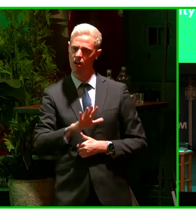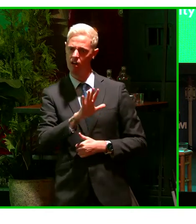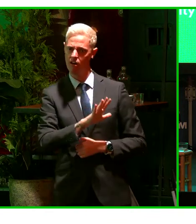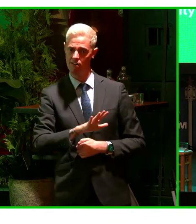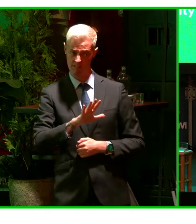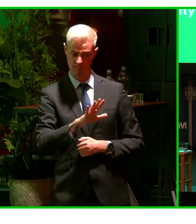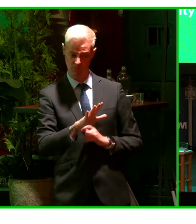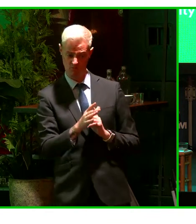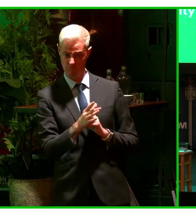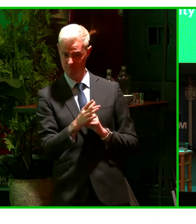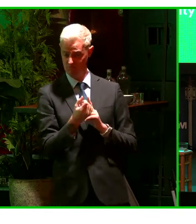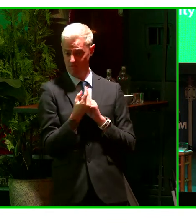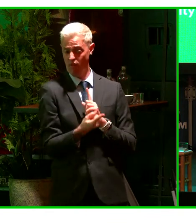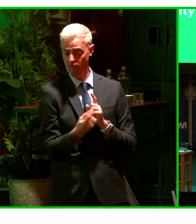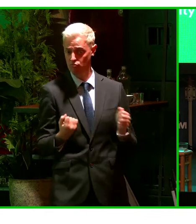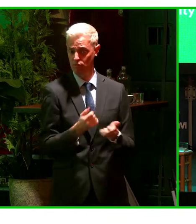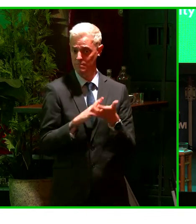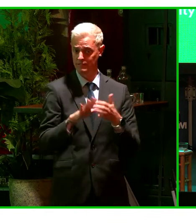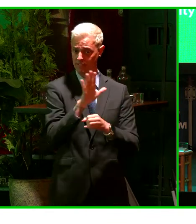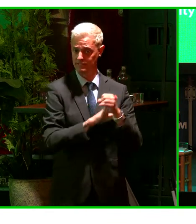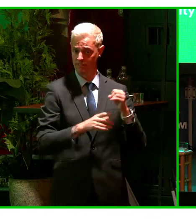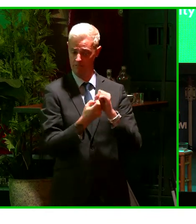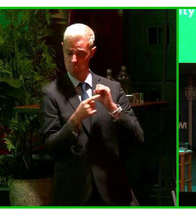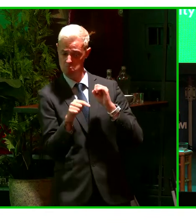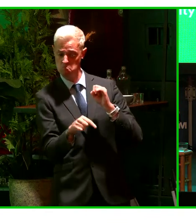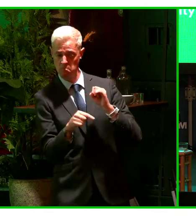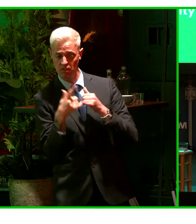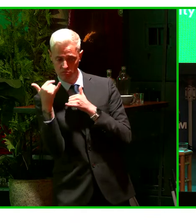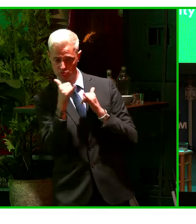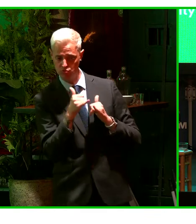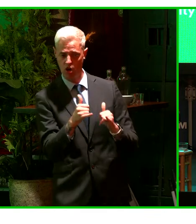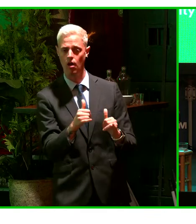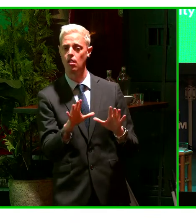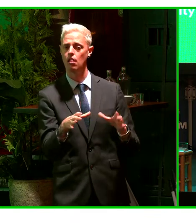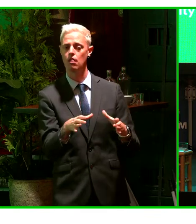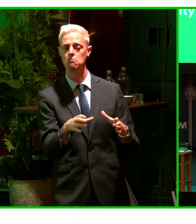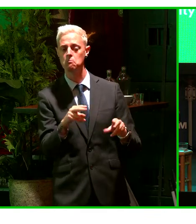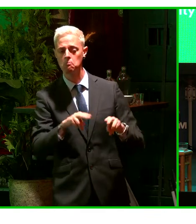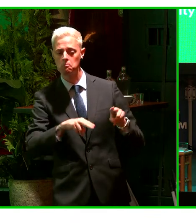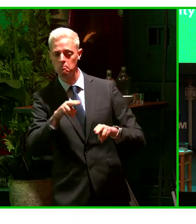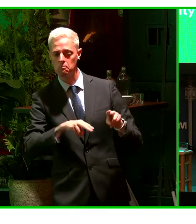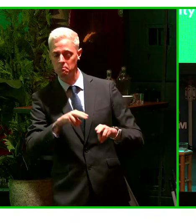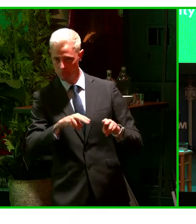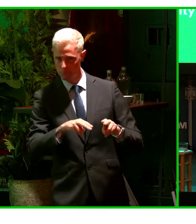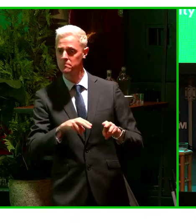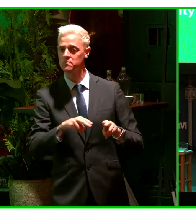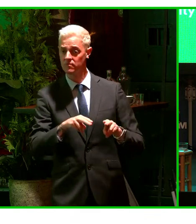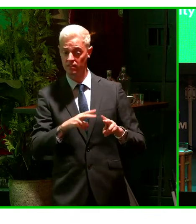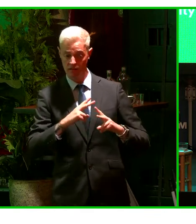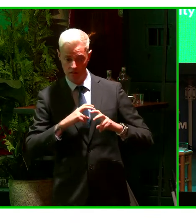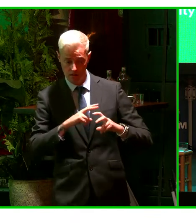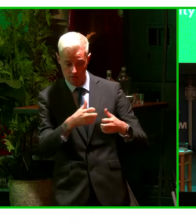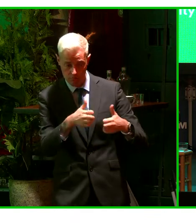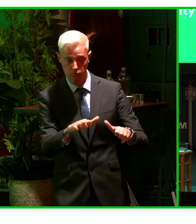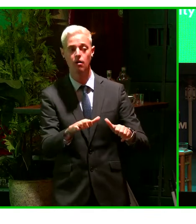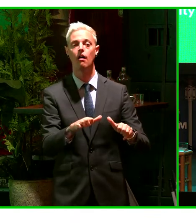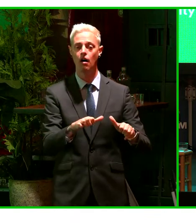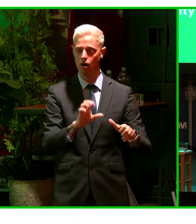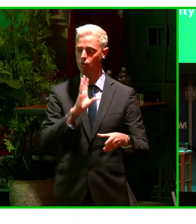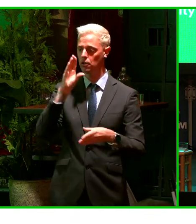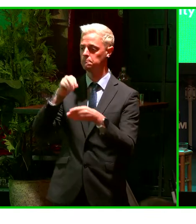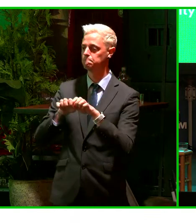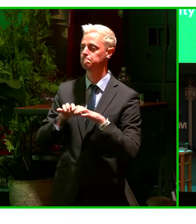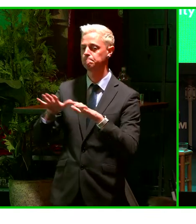too far away from Greater Manchester, as a potential location for that trial. And what that is aimed at doing is providing BEIS